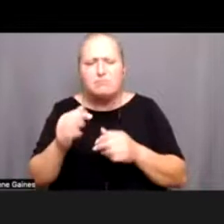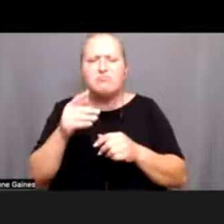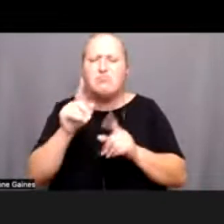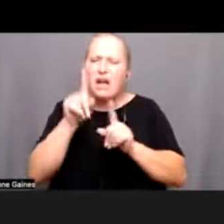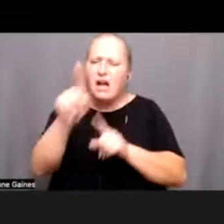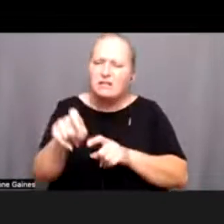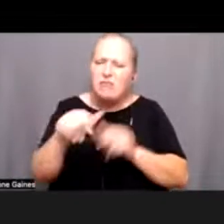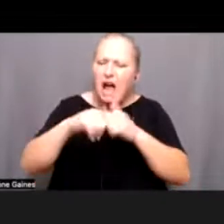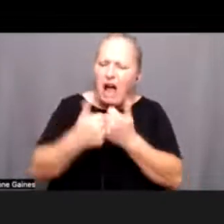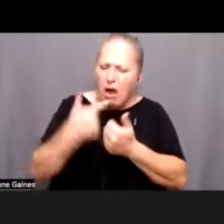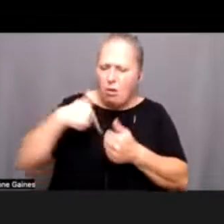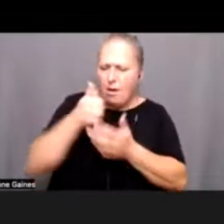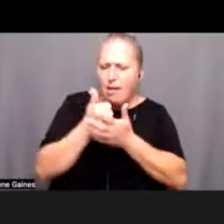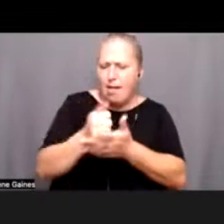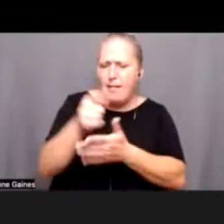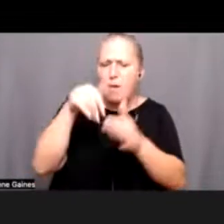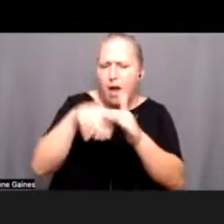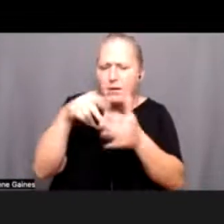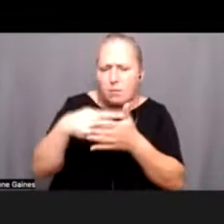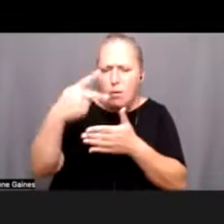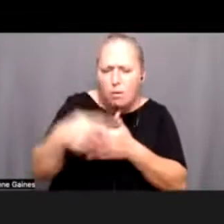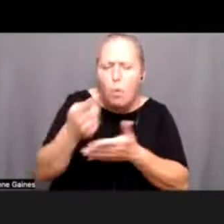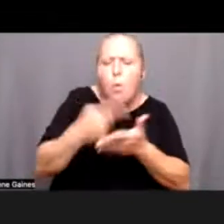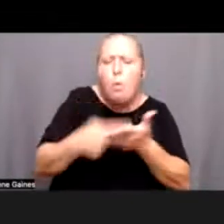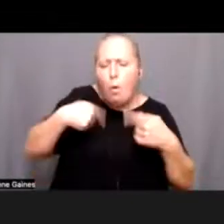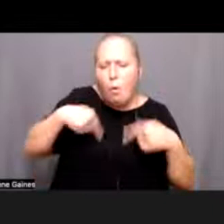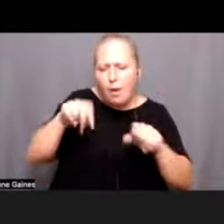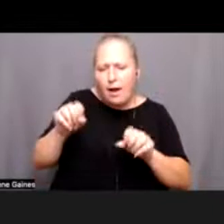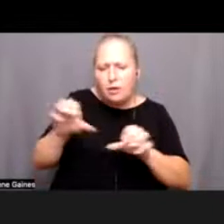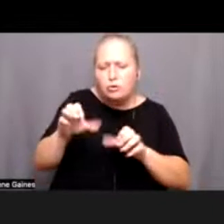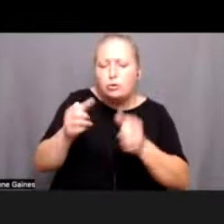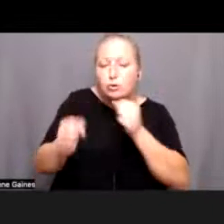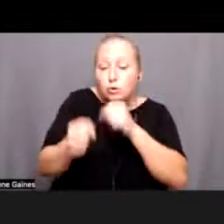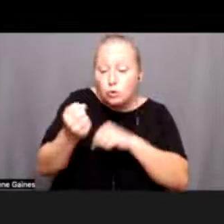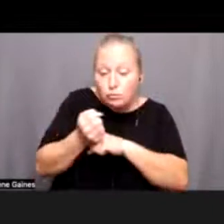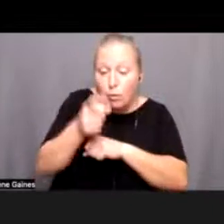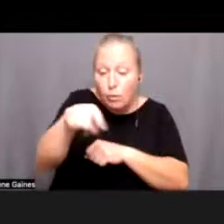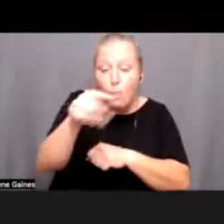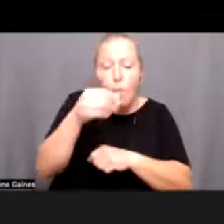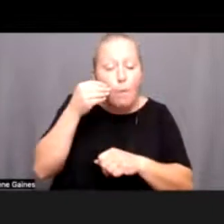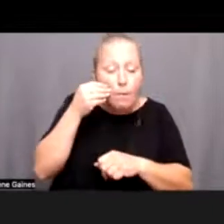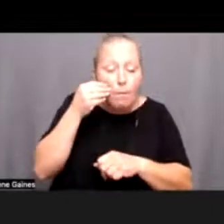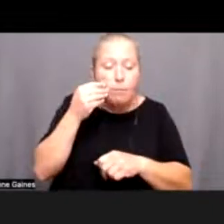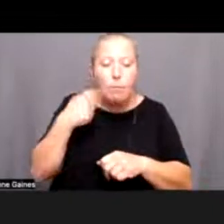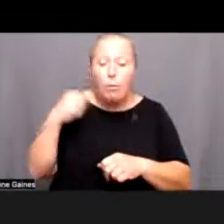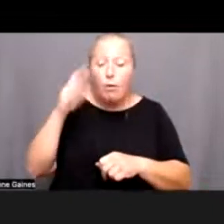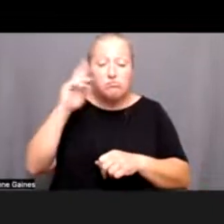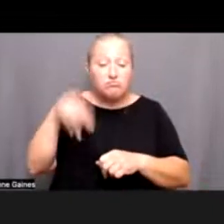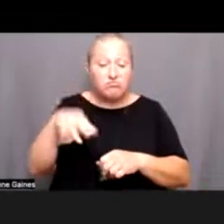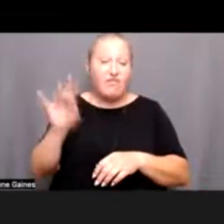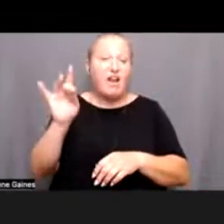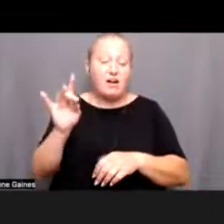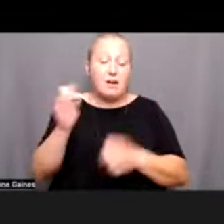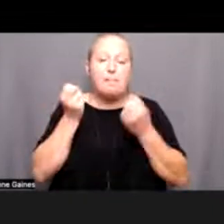help you access this program? What can we do to support you at home? What we're finding out is many families still